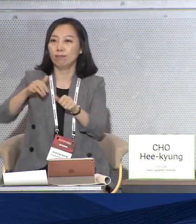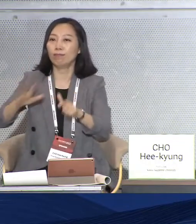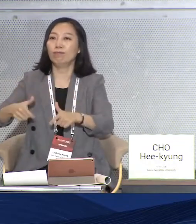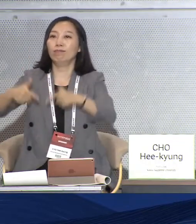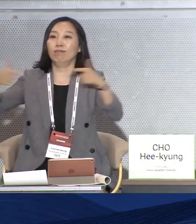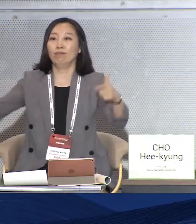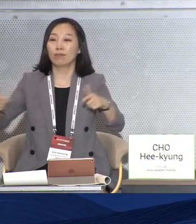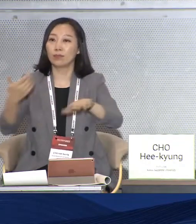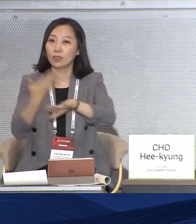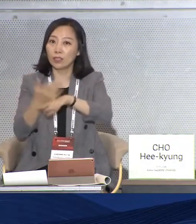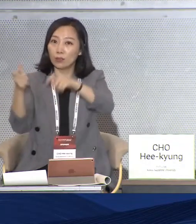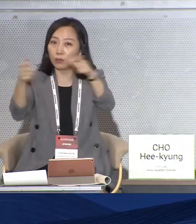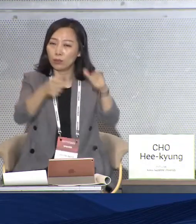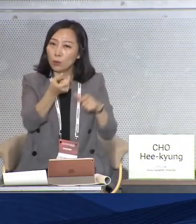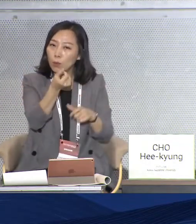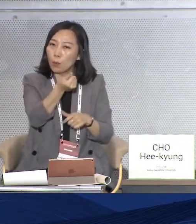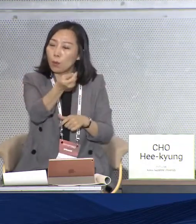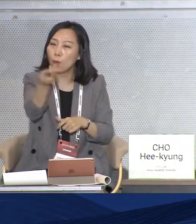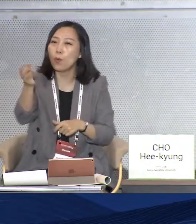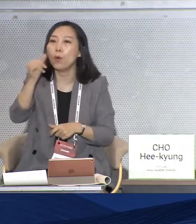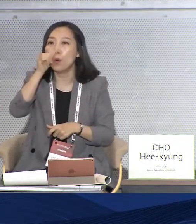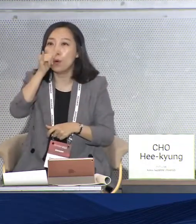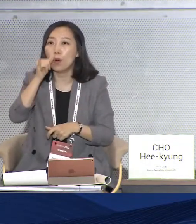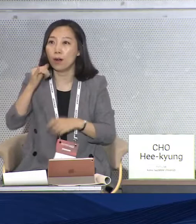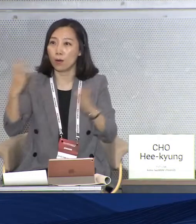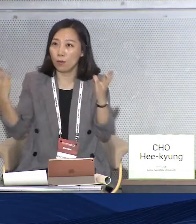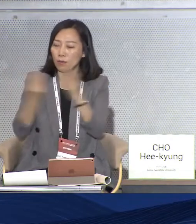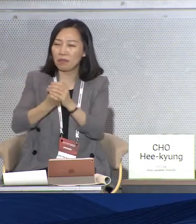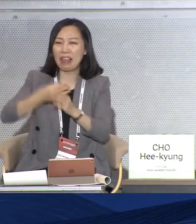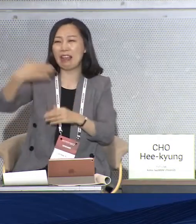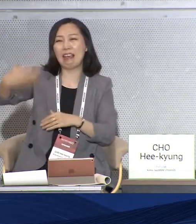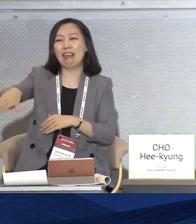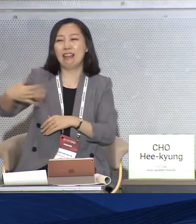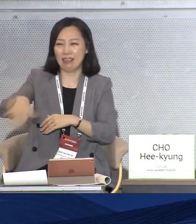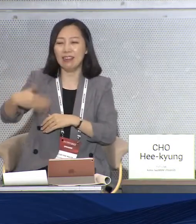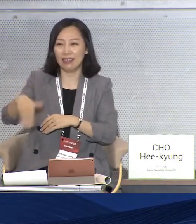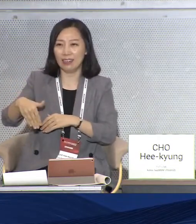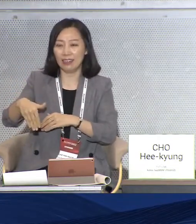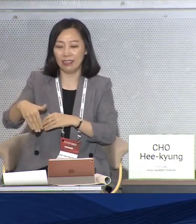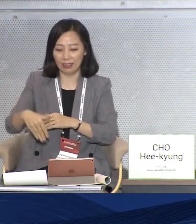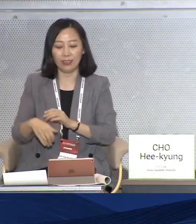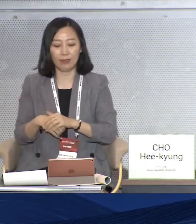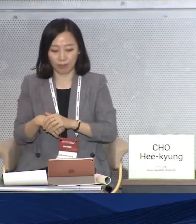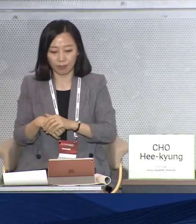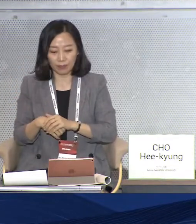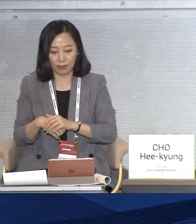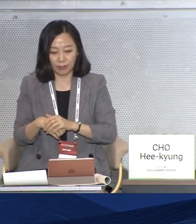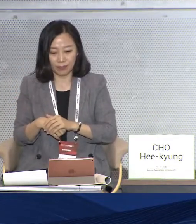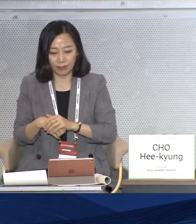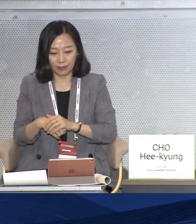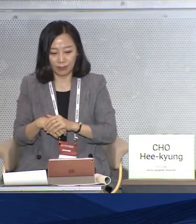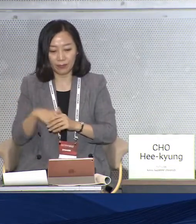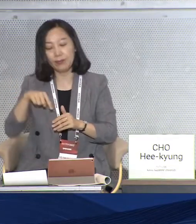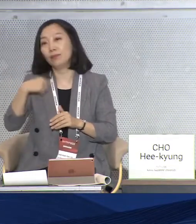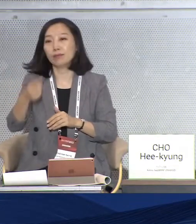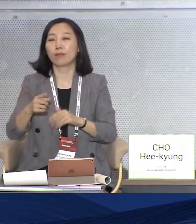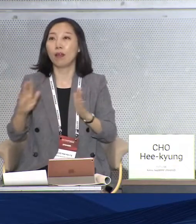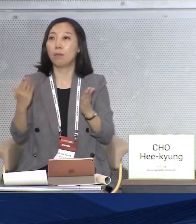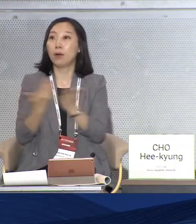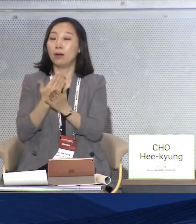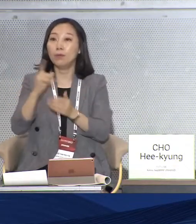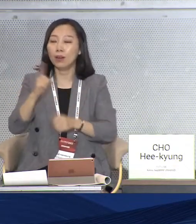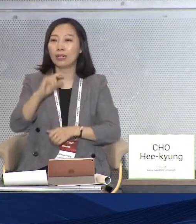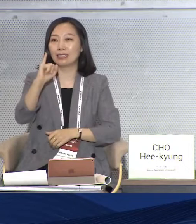was a quantitative growth. And in every part of Seoul city, the sign language interpreter